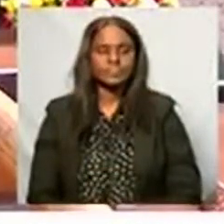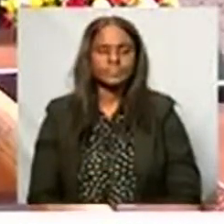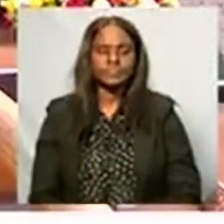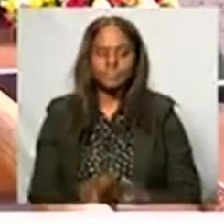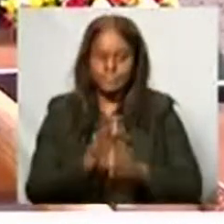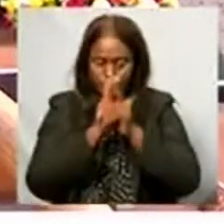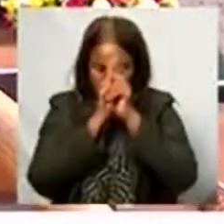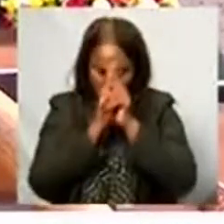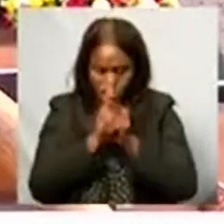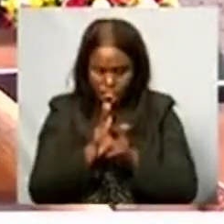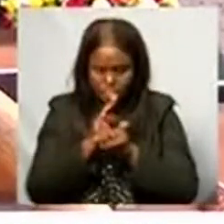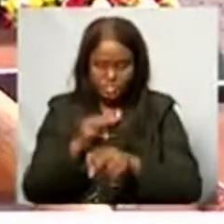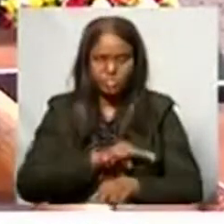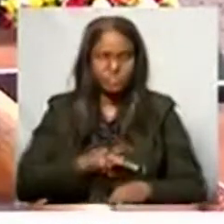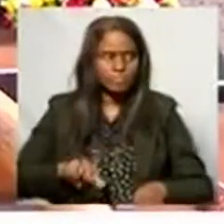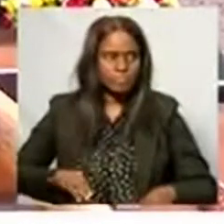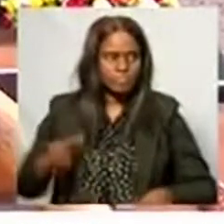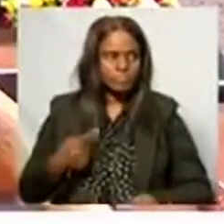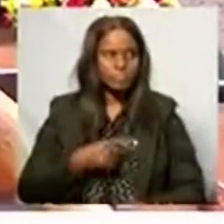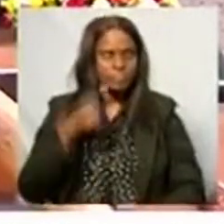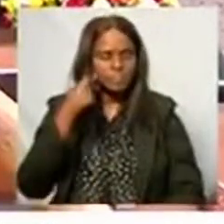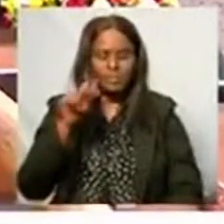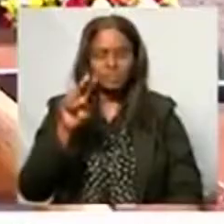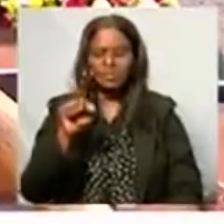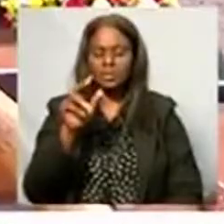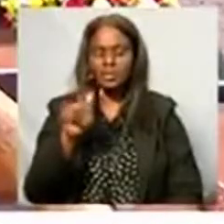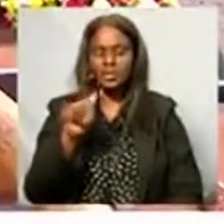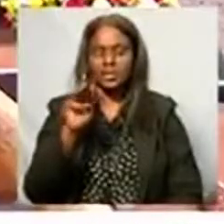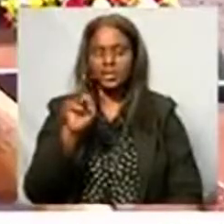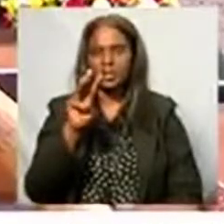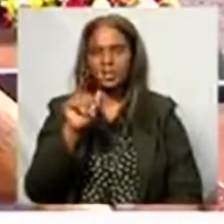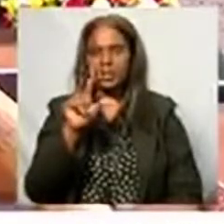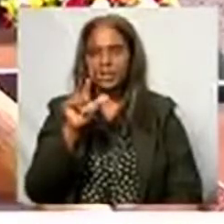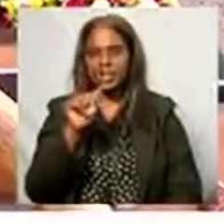The Honorable Member for Namala is on the report.